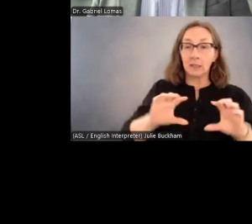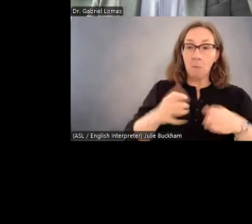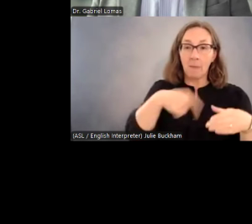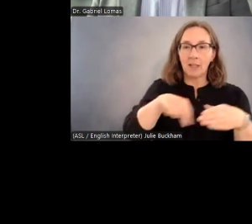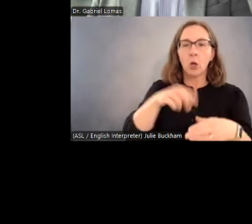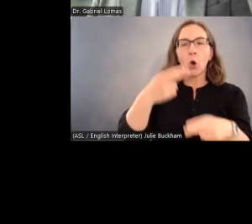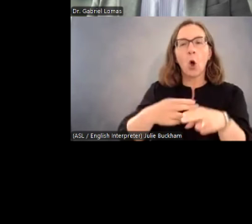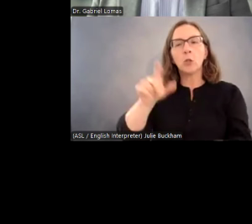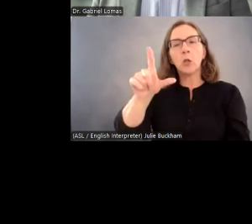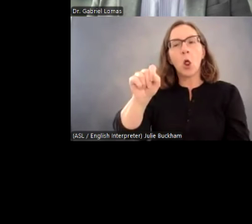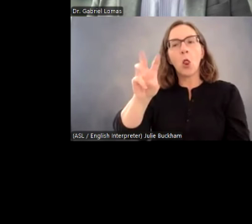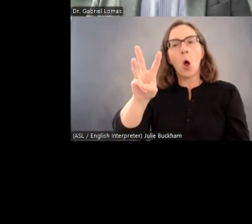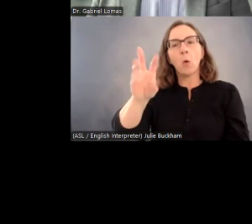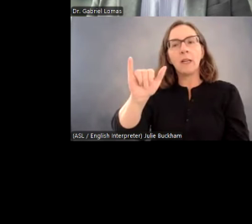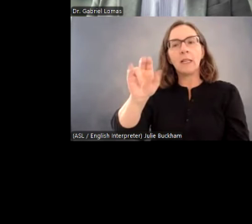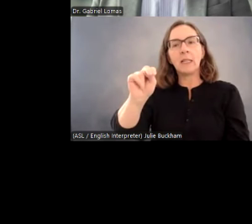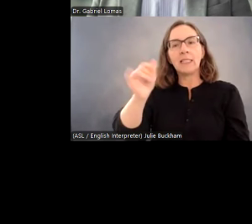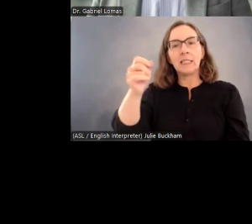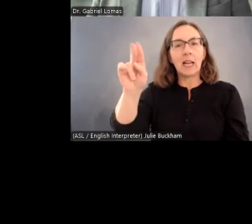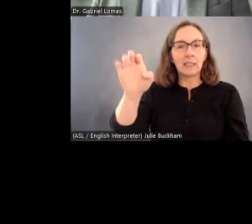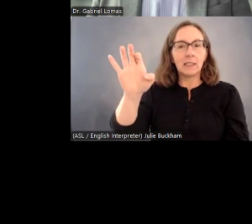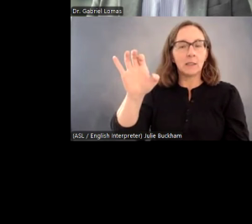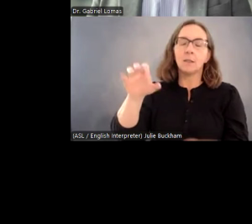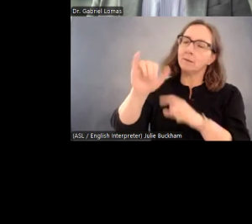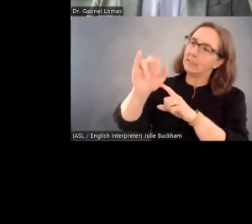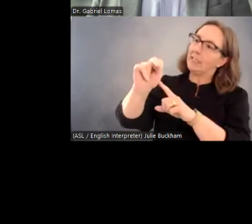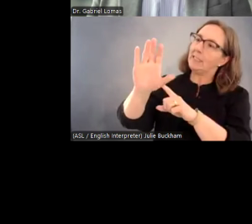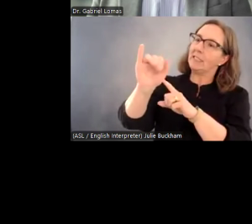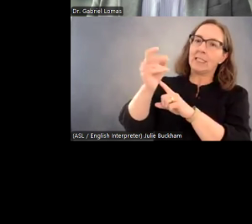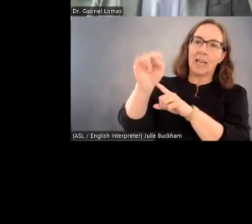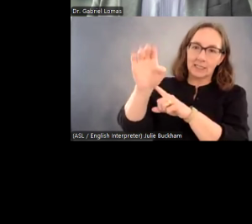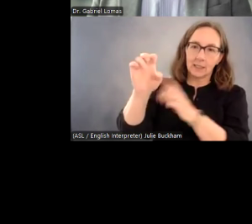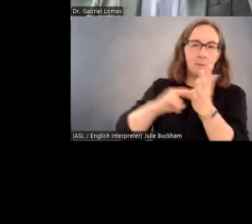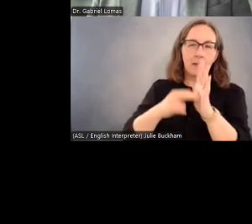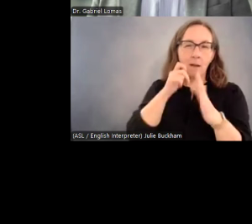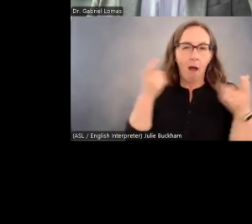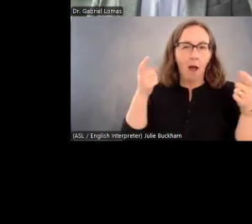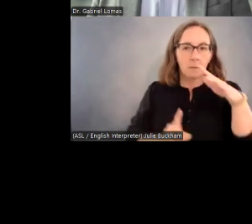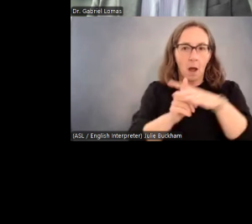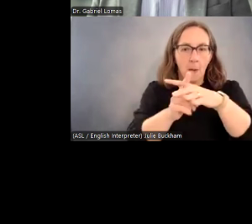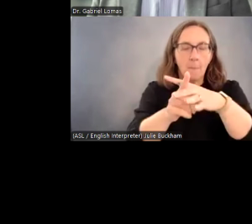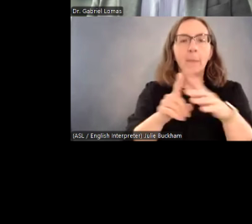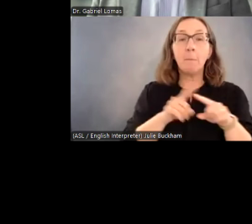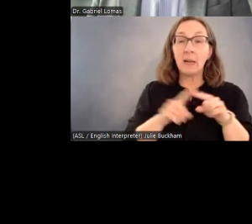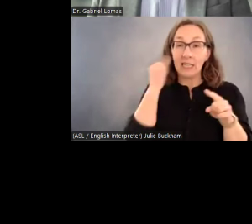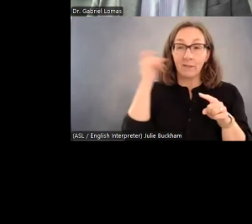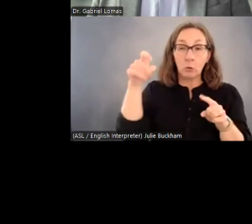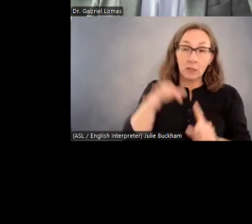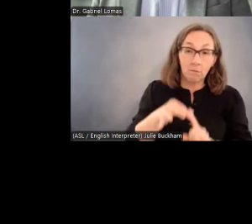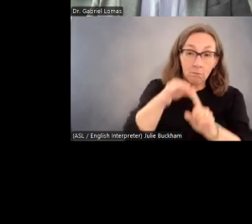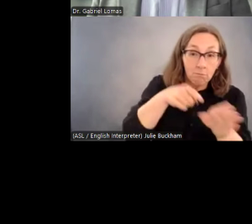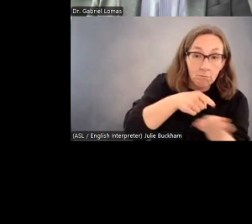population. And if you want to get specialized services, sometimes to have that milieu, you need to provide it